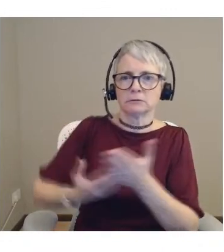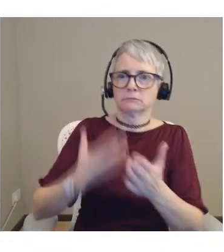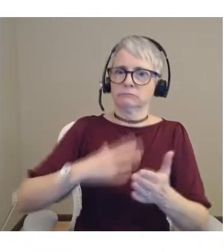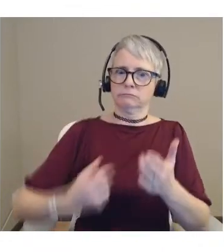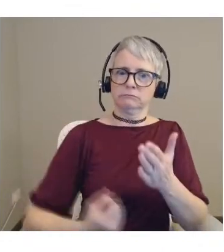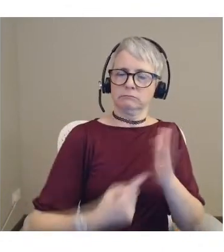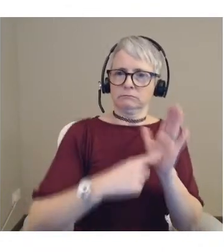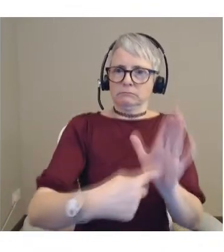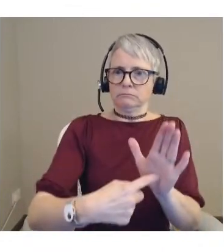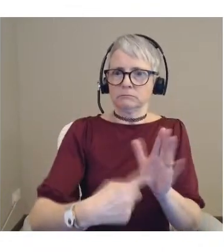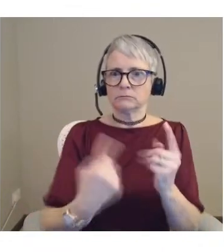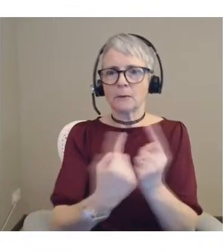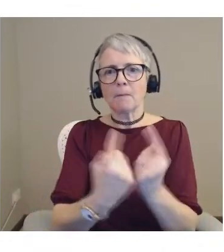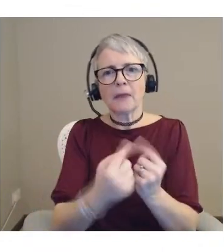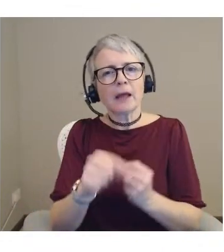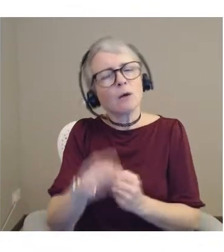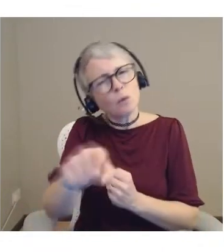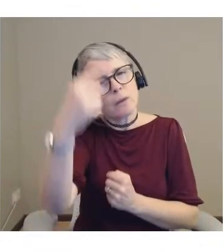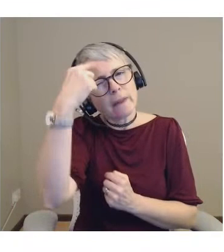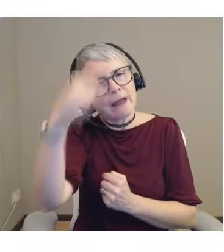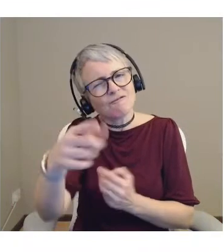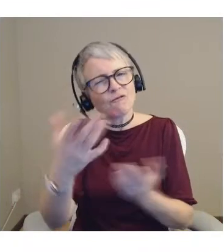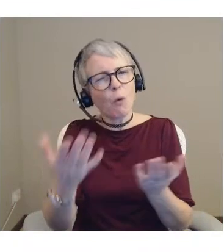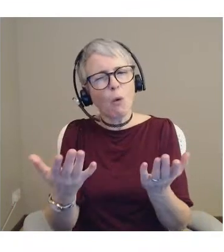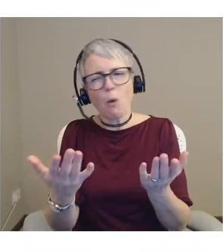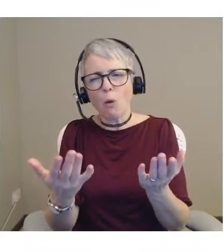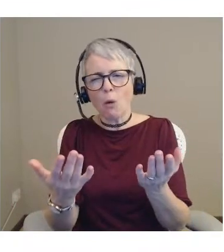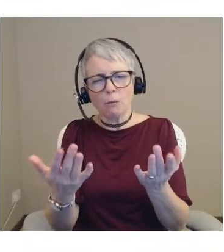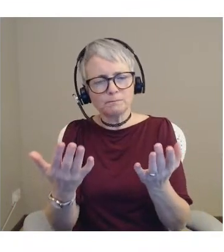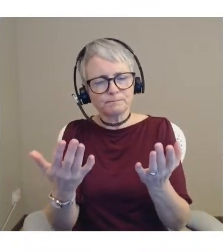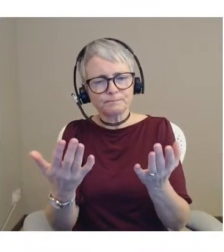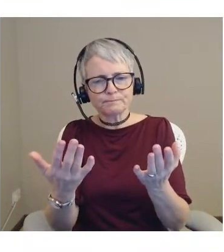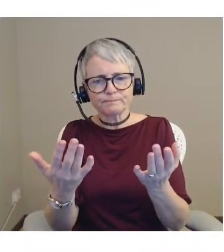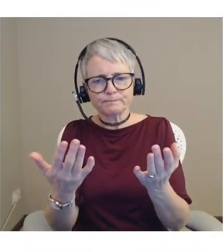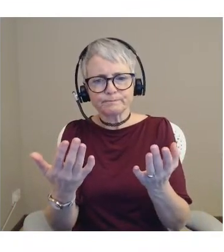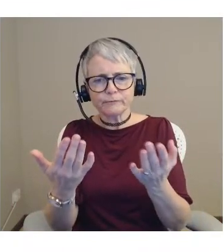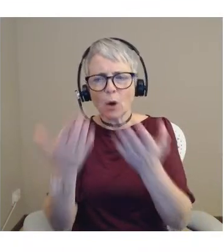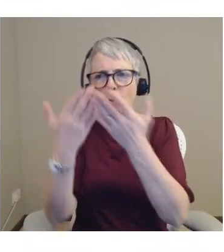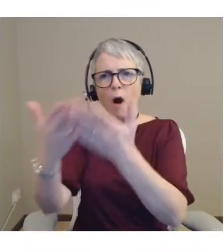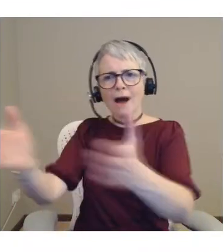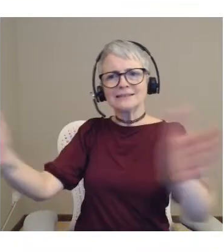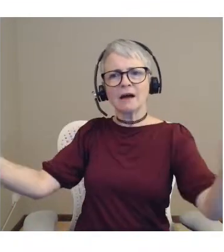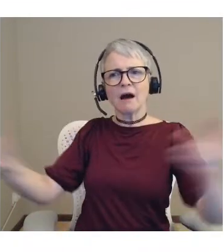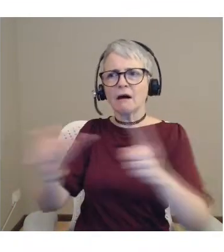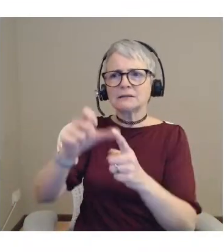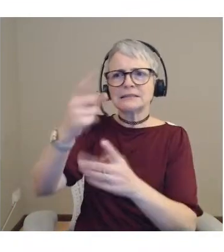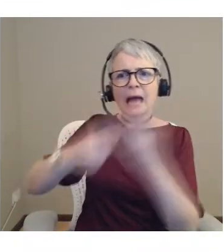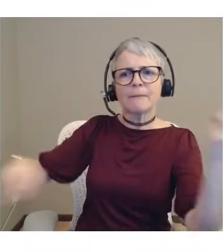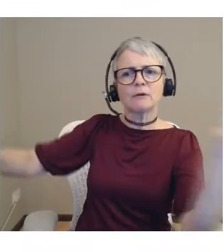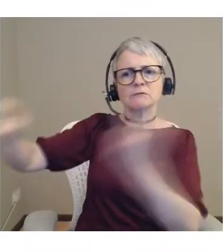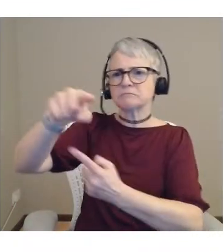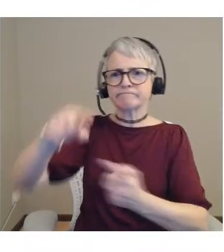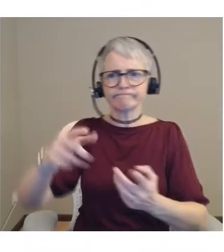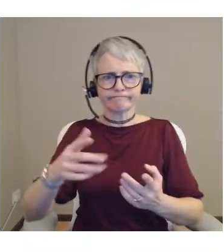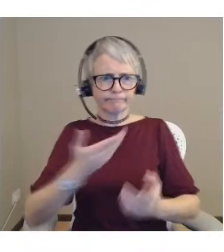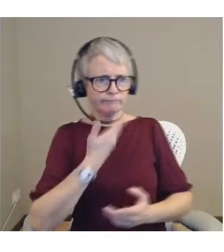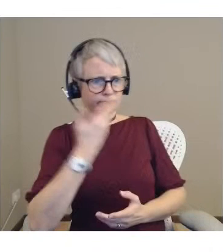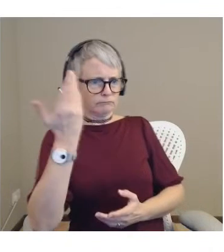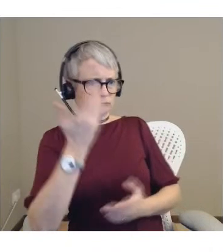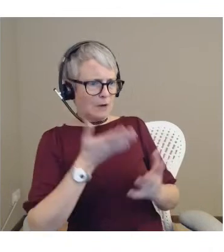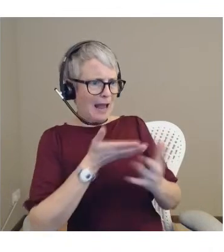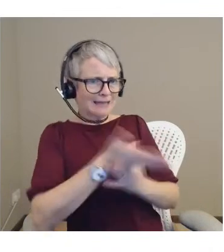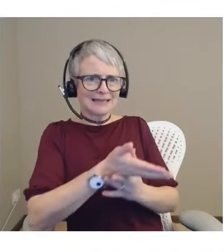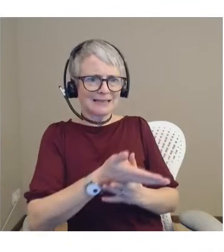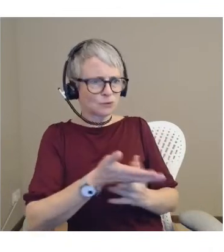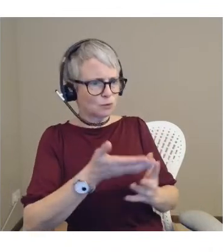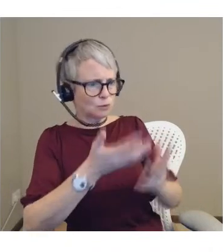wider picture for disabled people that don't have access to devices, data or digital skills? And what do you think would